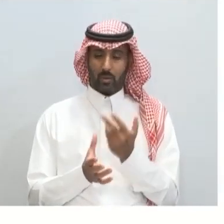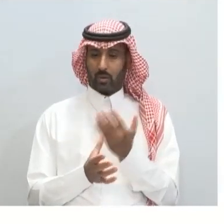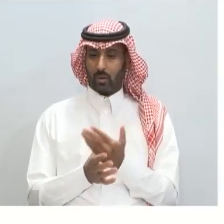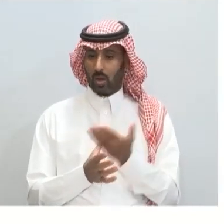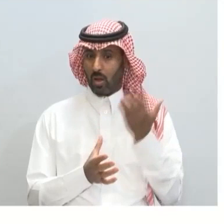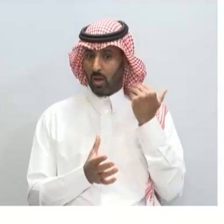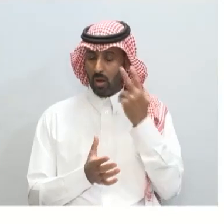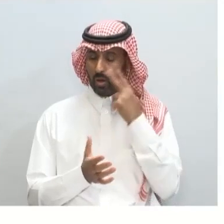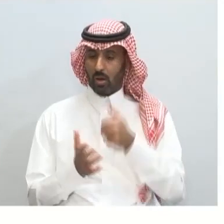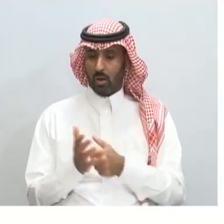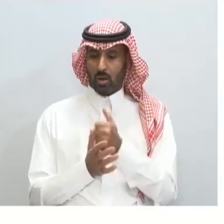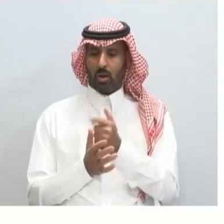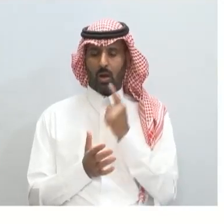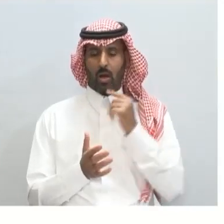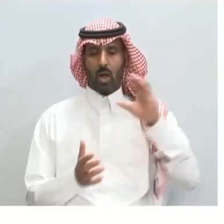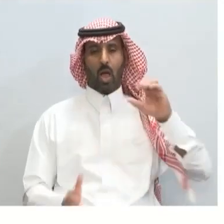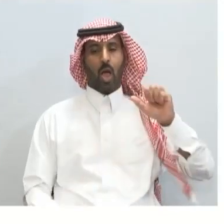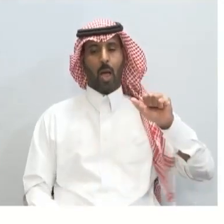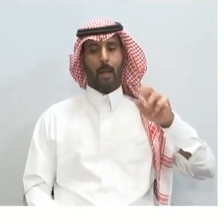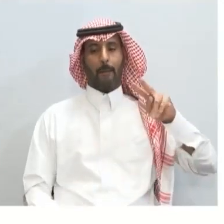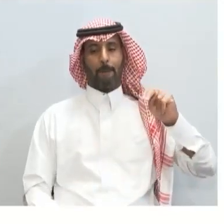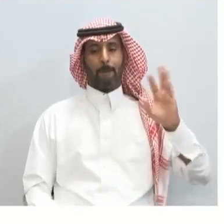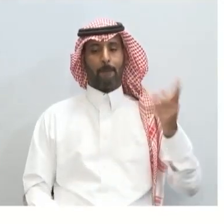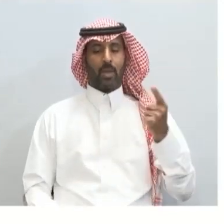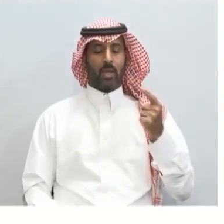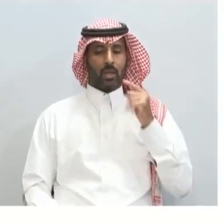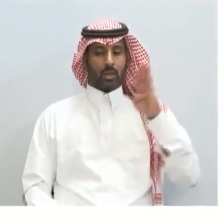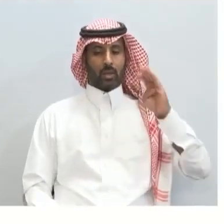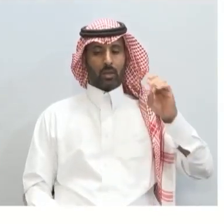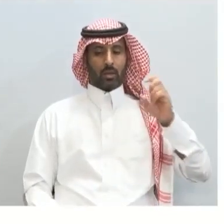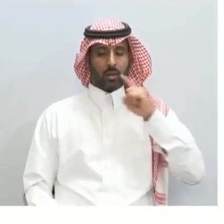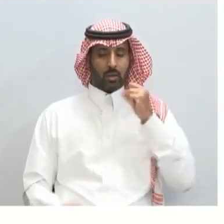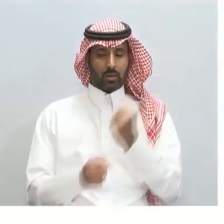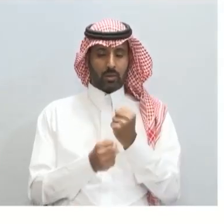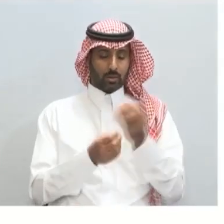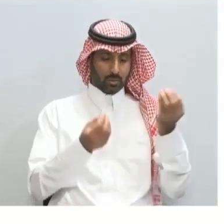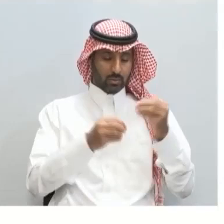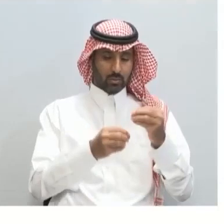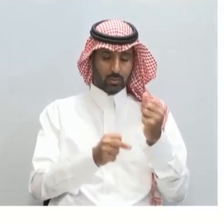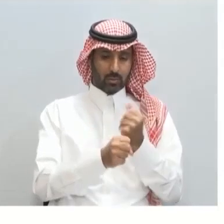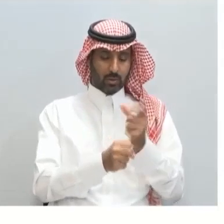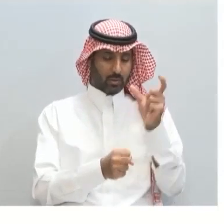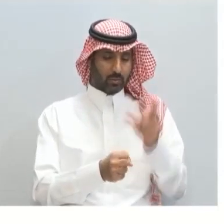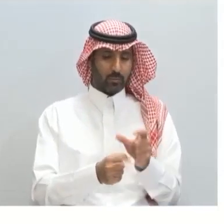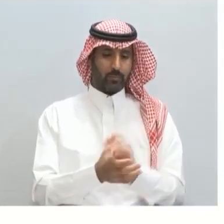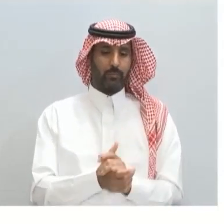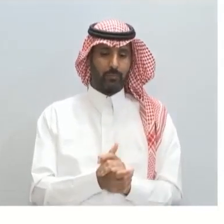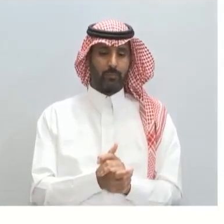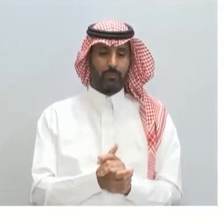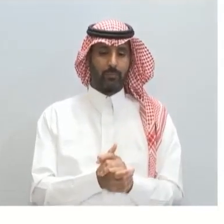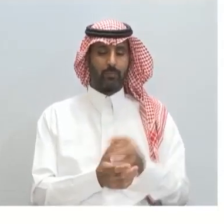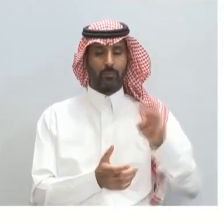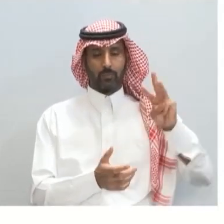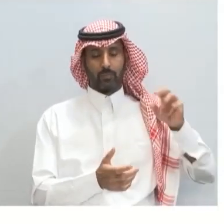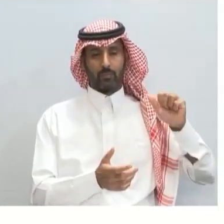were can be used with subjects just like here where again either was or were can be used with the